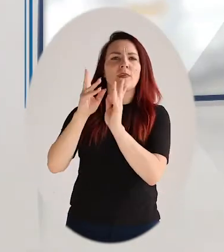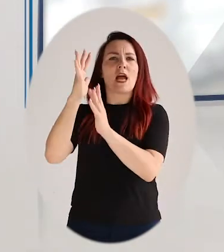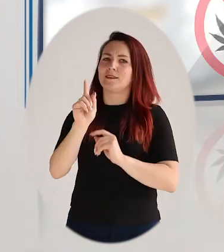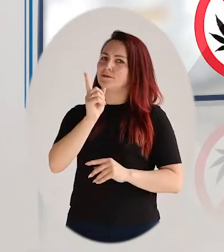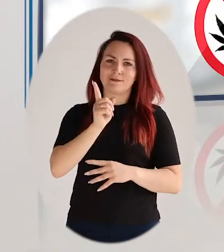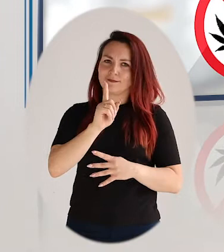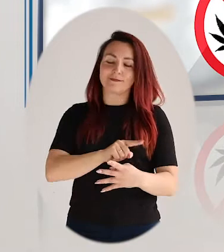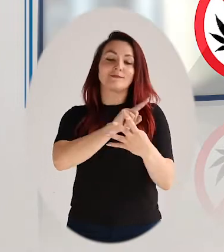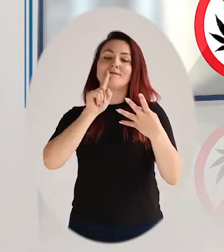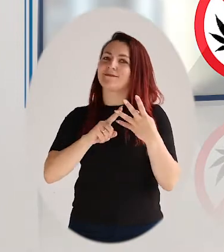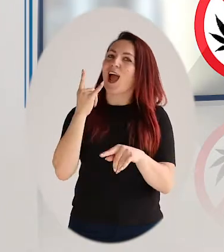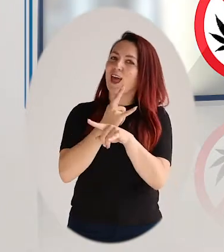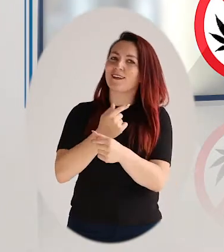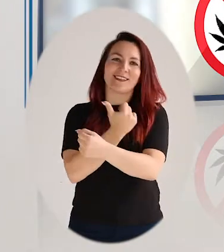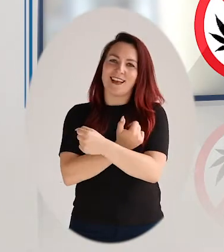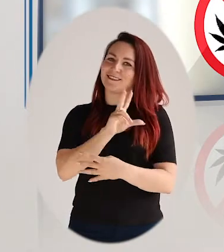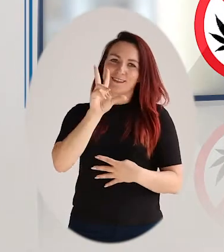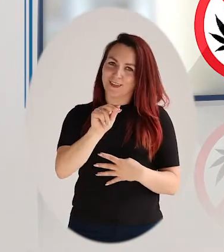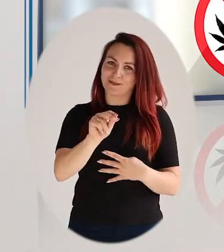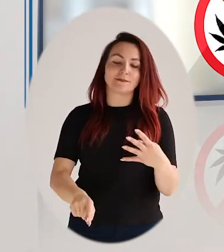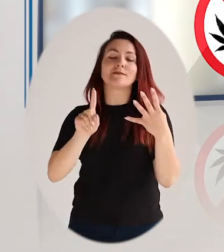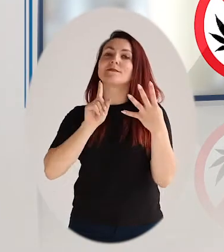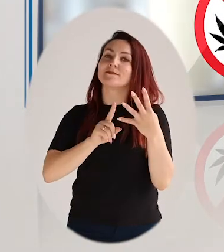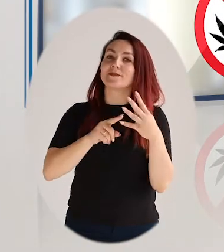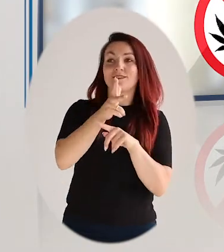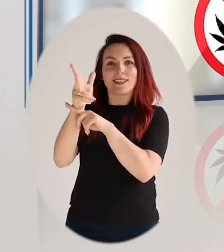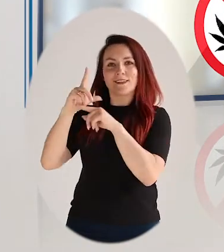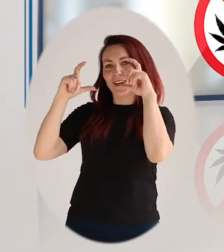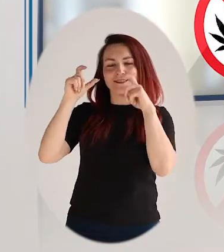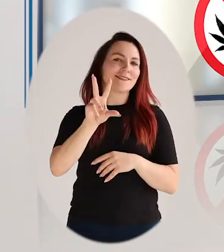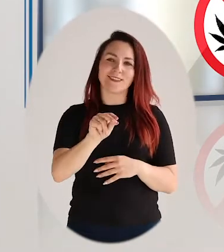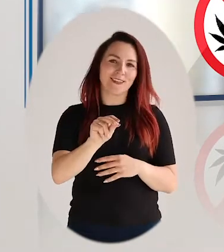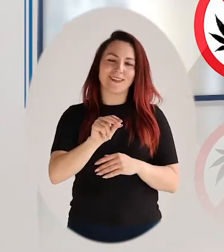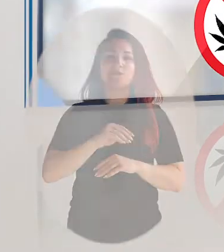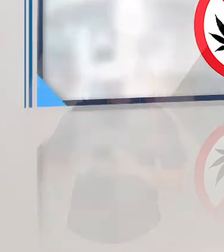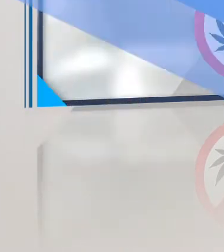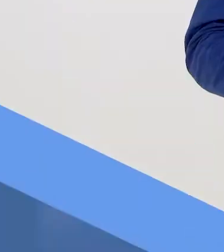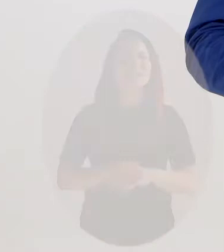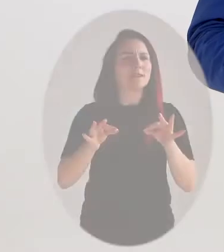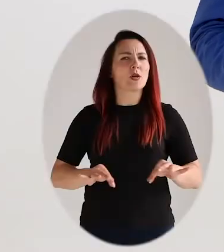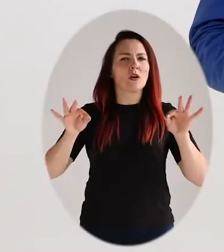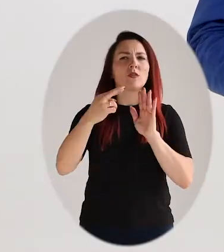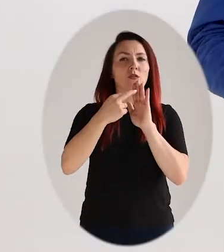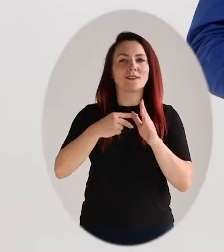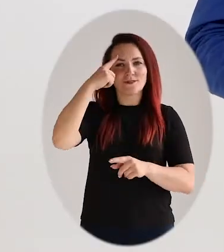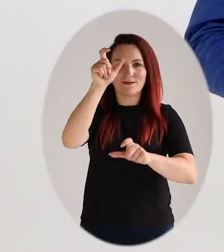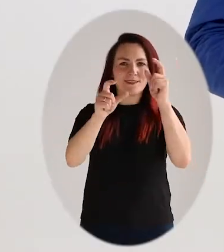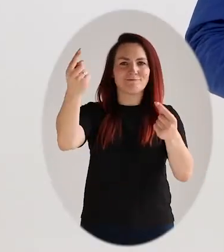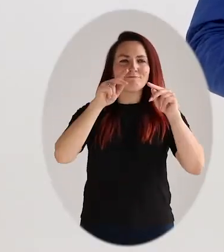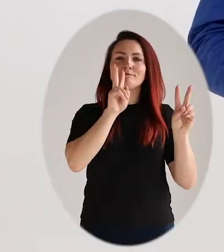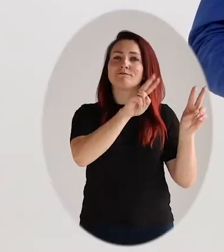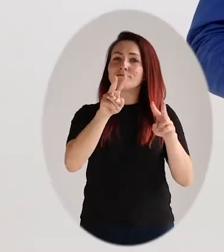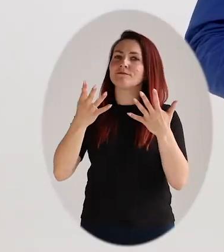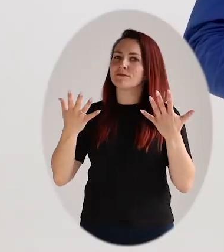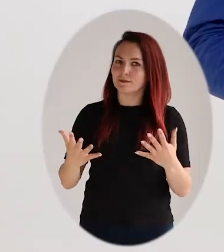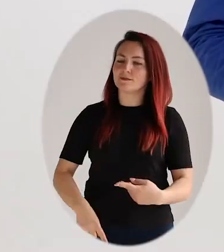use alcoholic beverages and drugs, take videos and photos in production facilities. Basic regulations